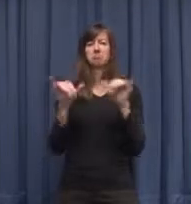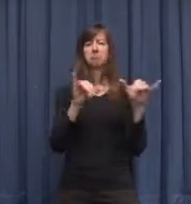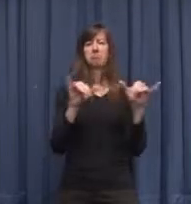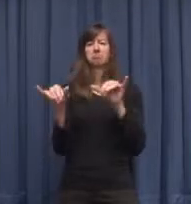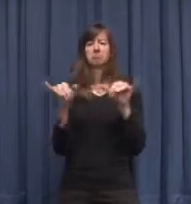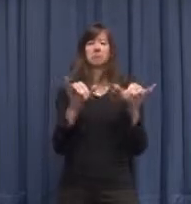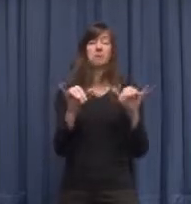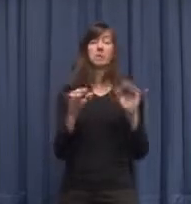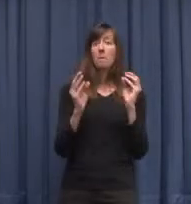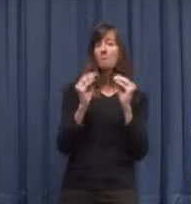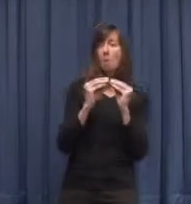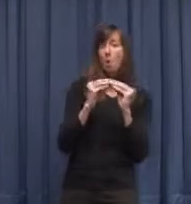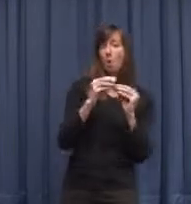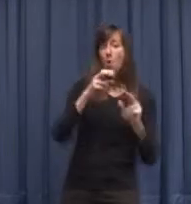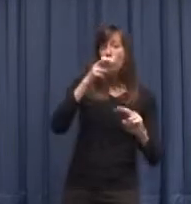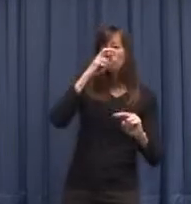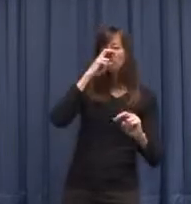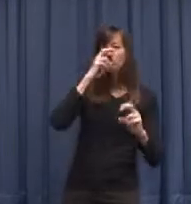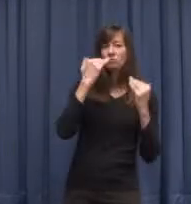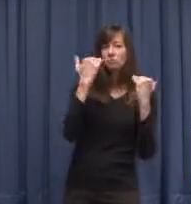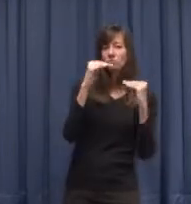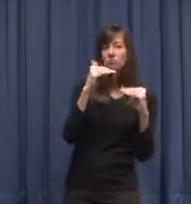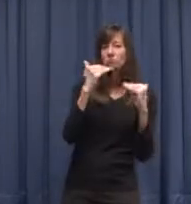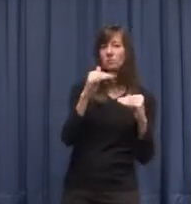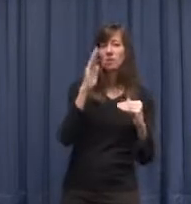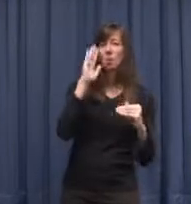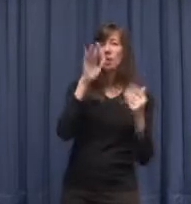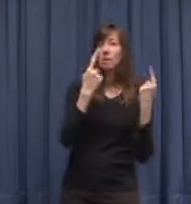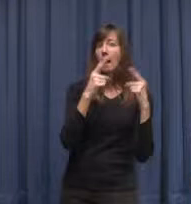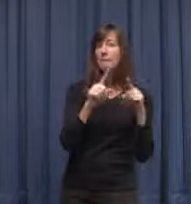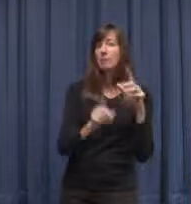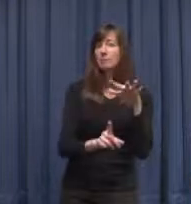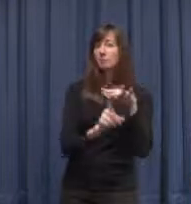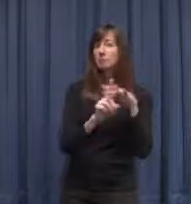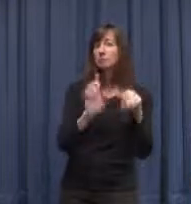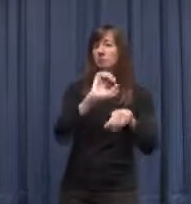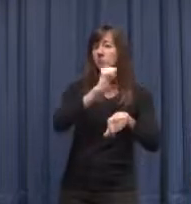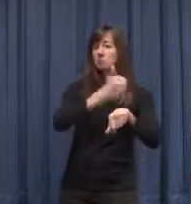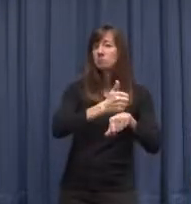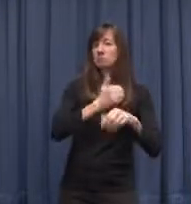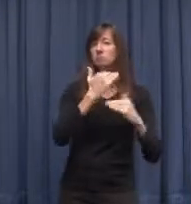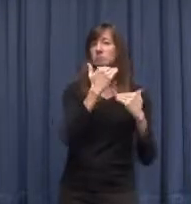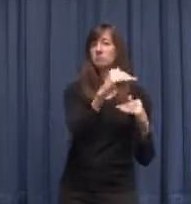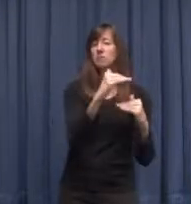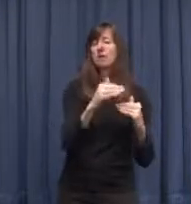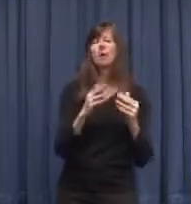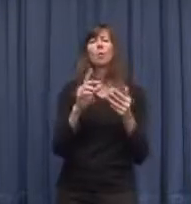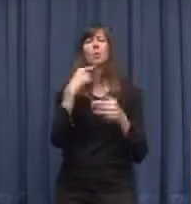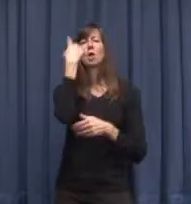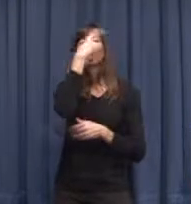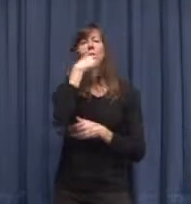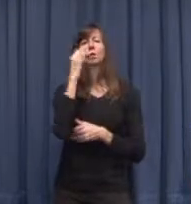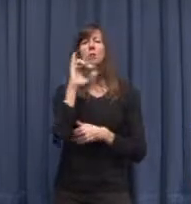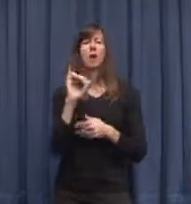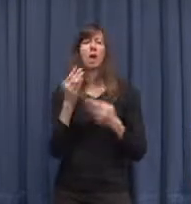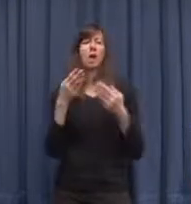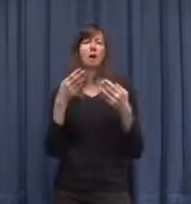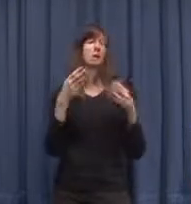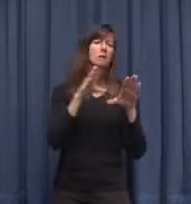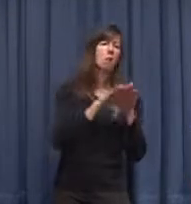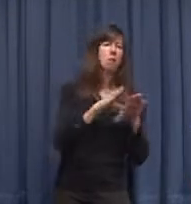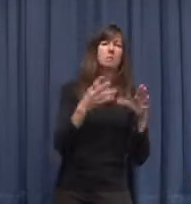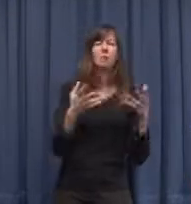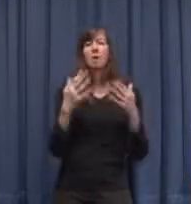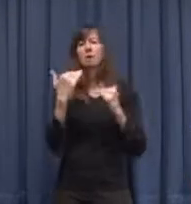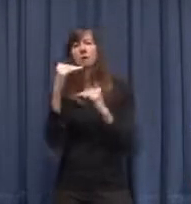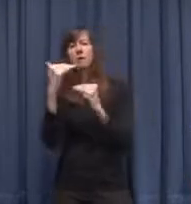further restrictions coming, and what will further restrictions look like? So I want to just take a second, and